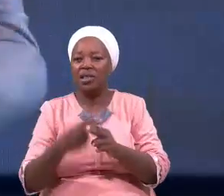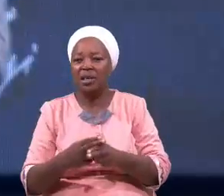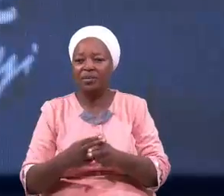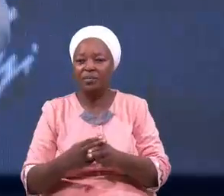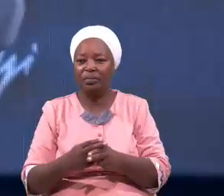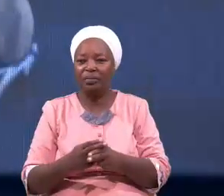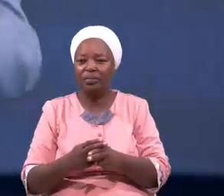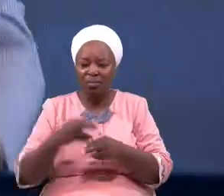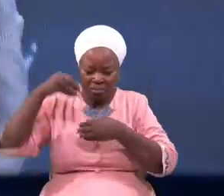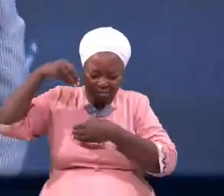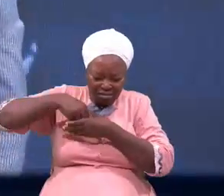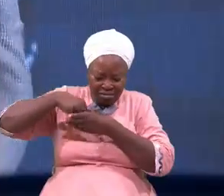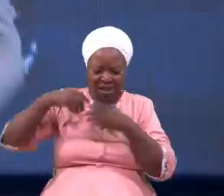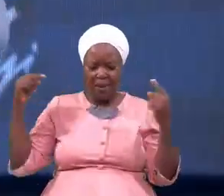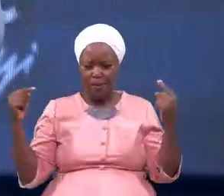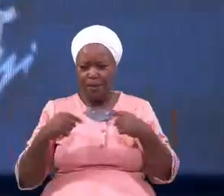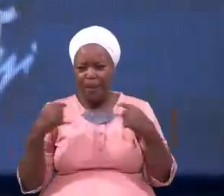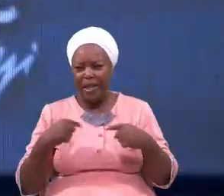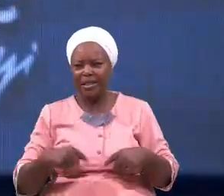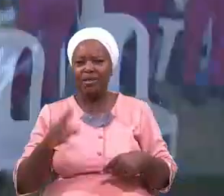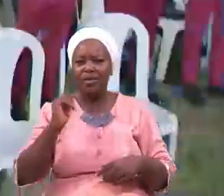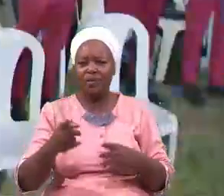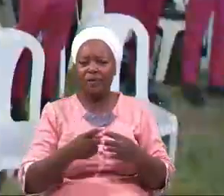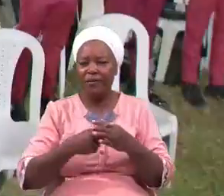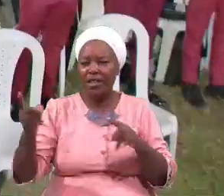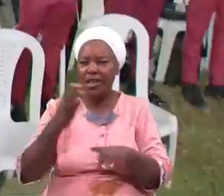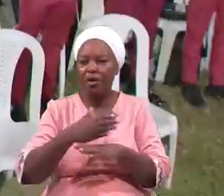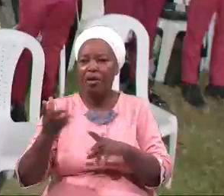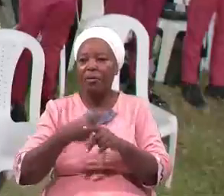Internal pain will vanish away from your body.